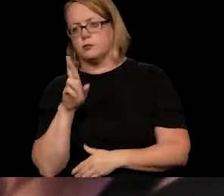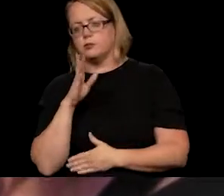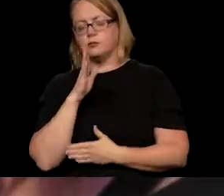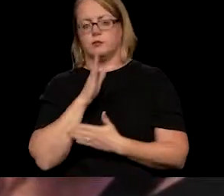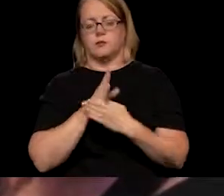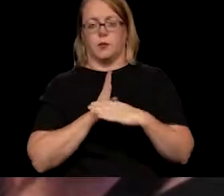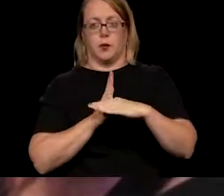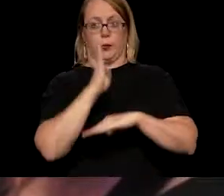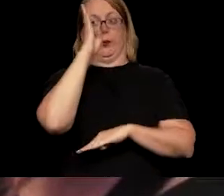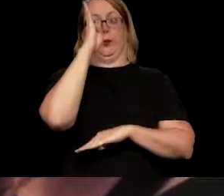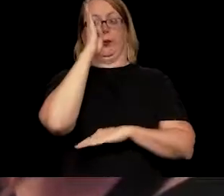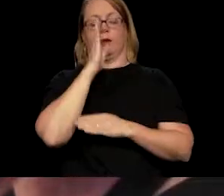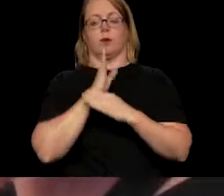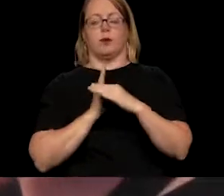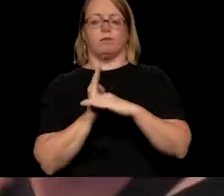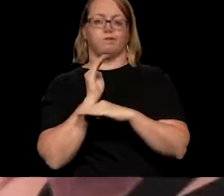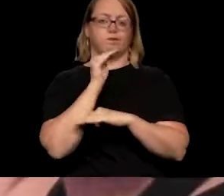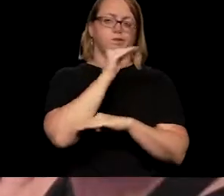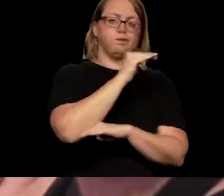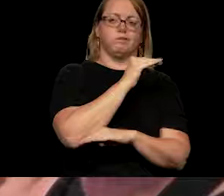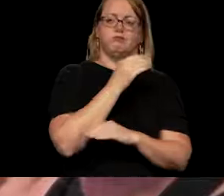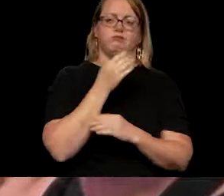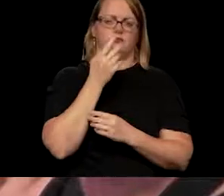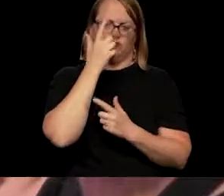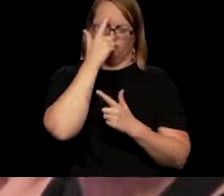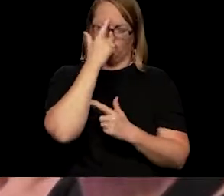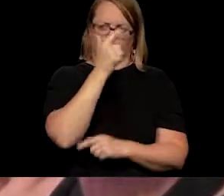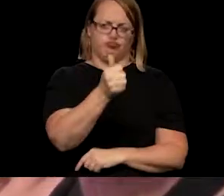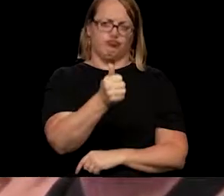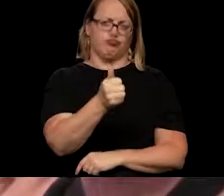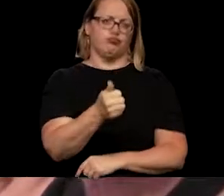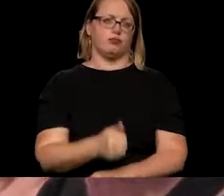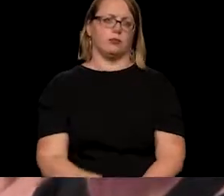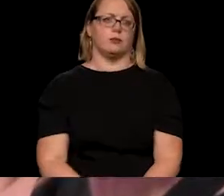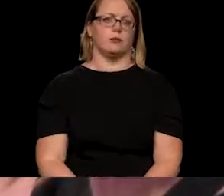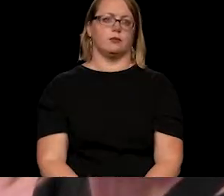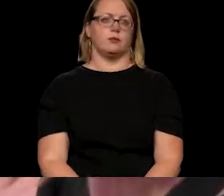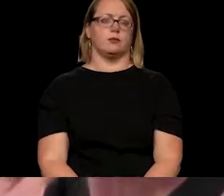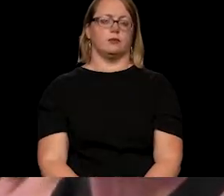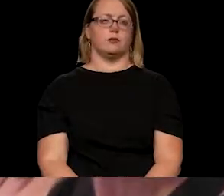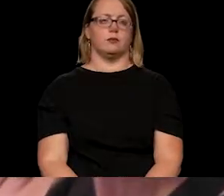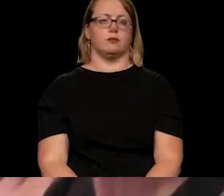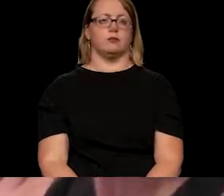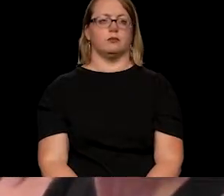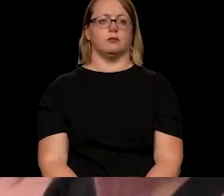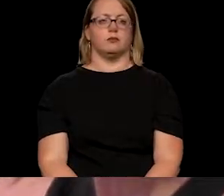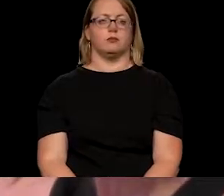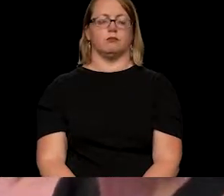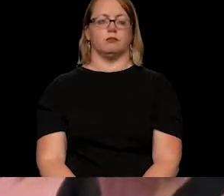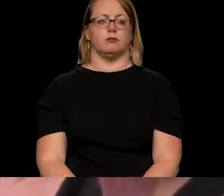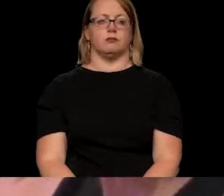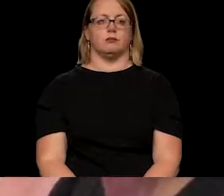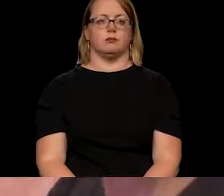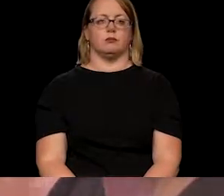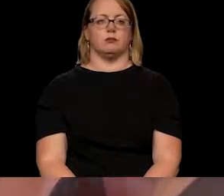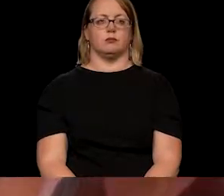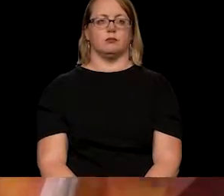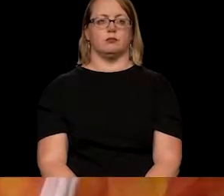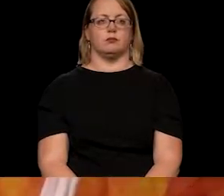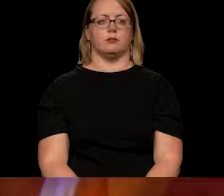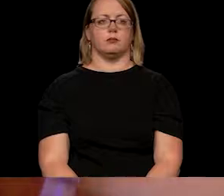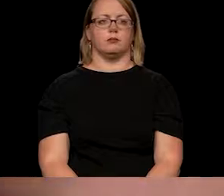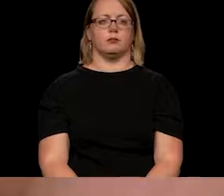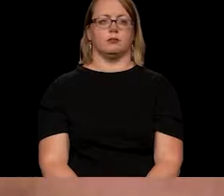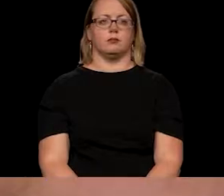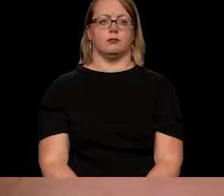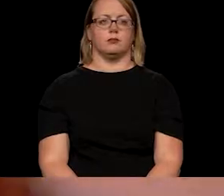And if you have a wide open space, you can add a couple of baby branches coming off the other